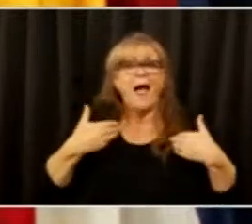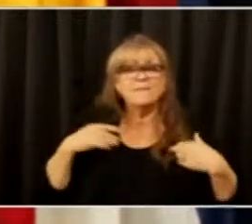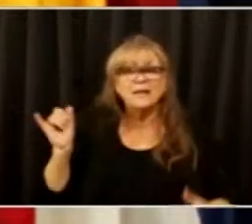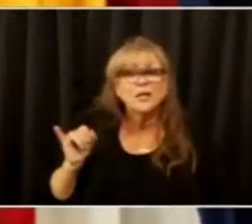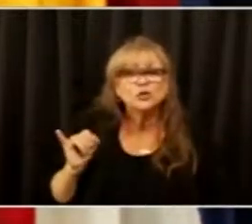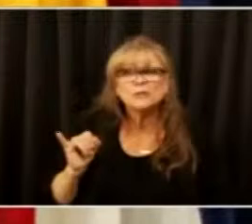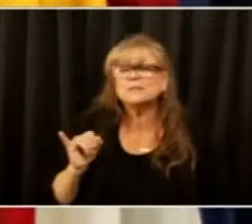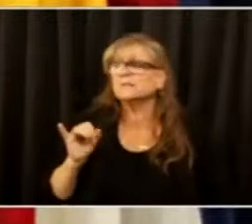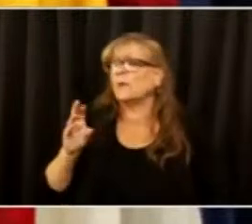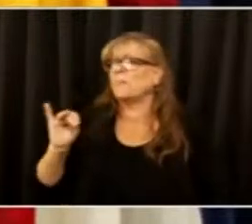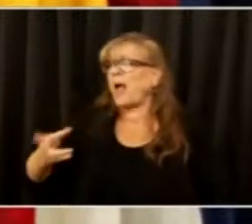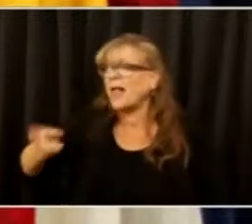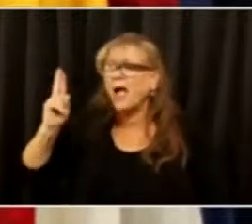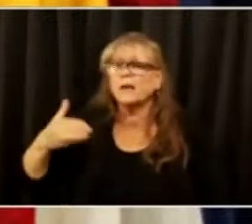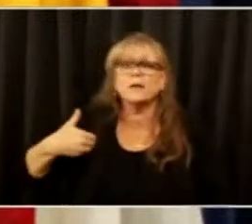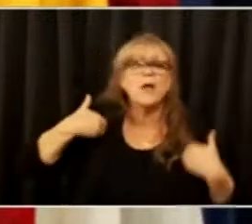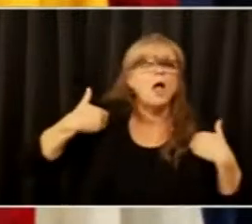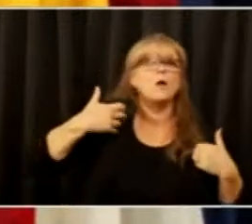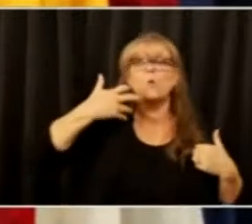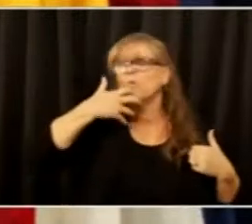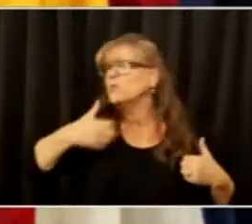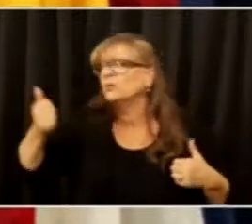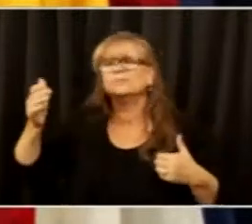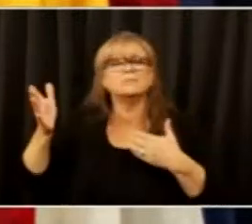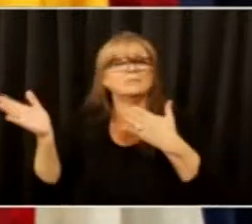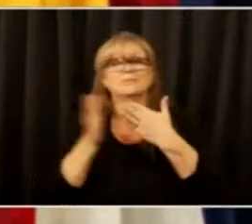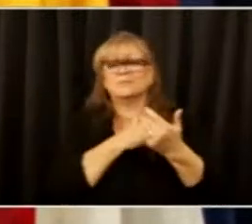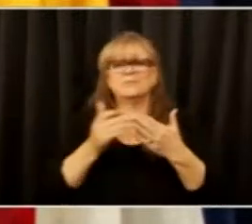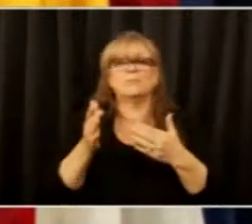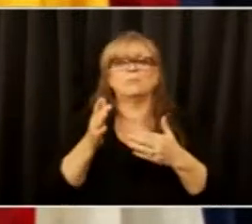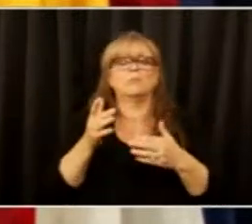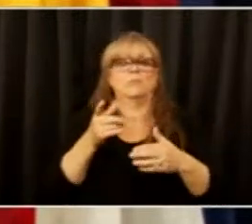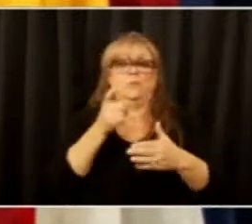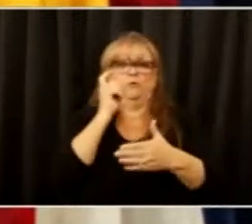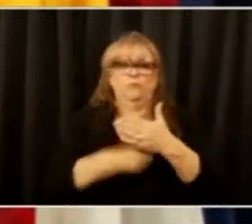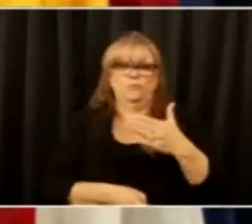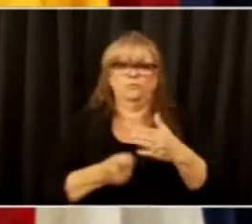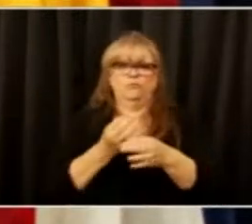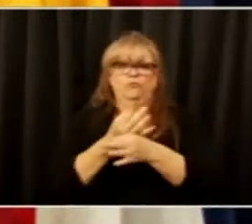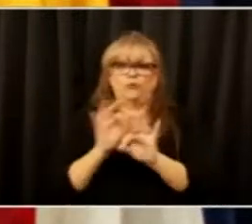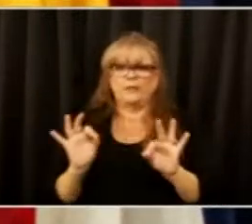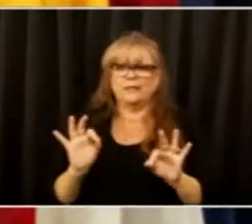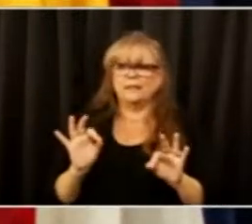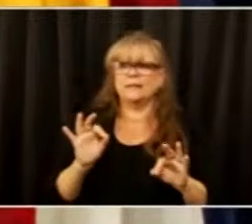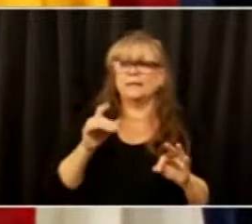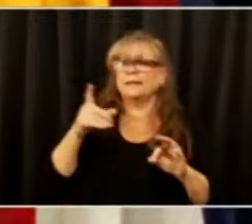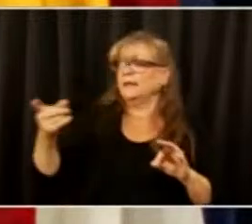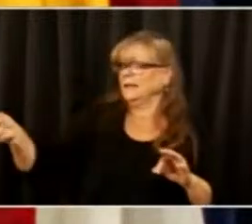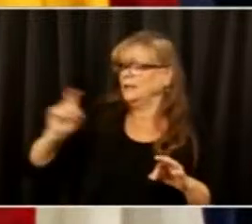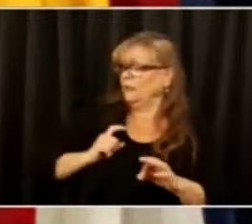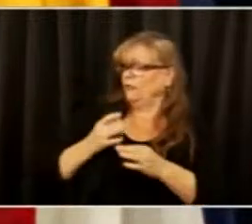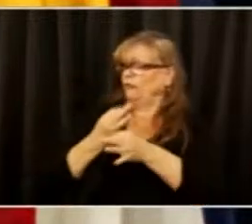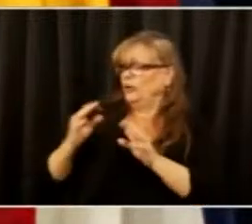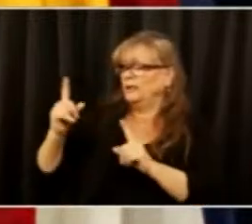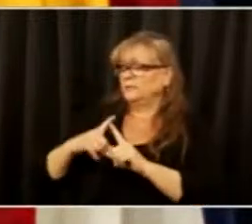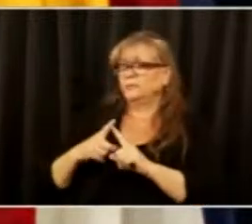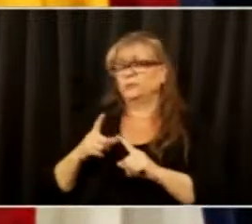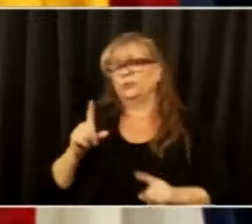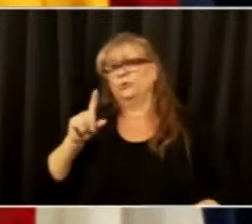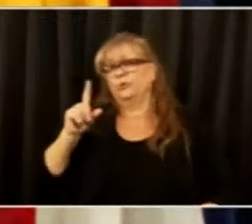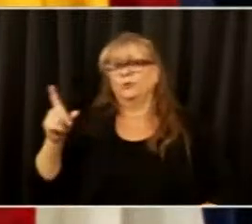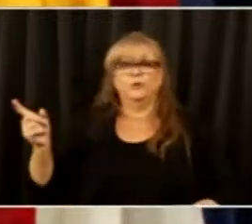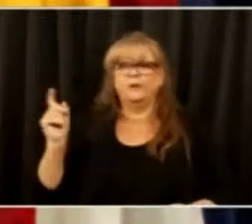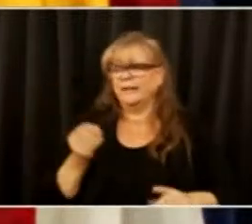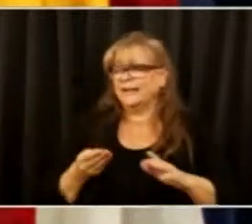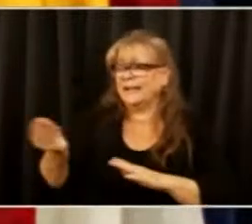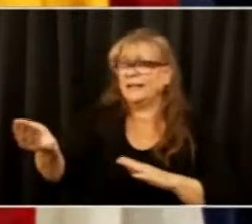no cost, and you know, you might get some swag wherever you go. I think there's a place I visited yesterday. T-shirts they were giving away, another one was giving away